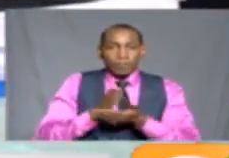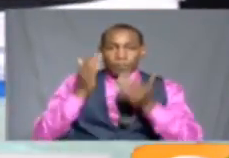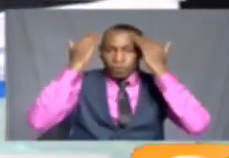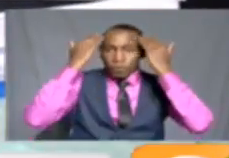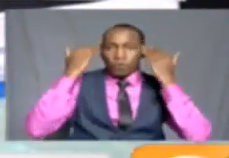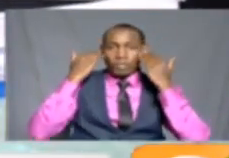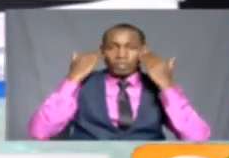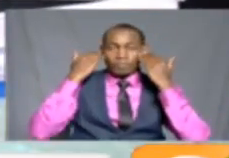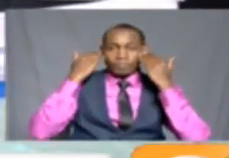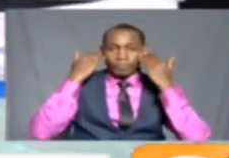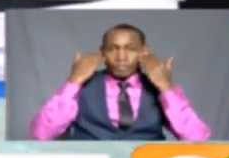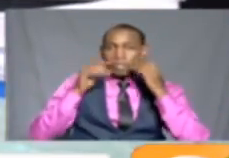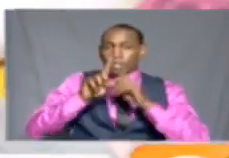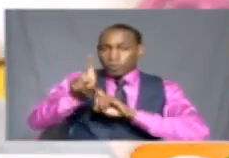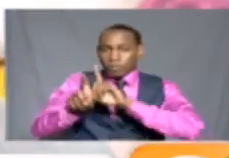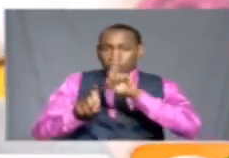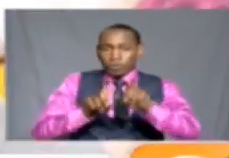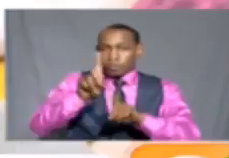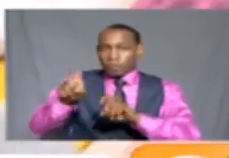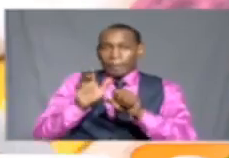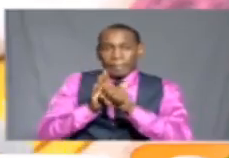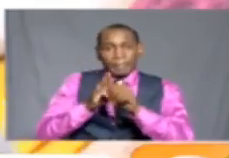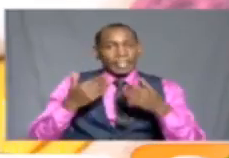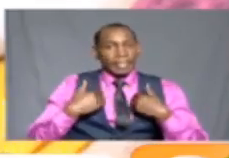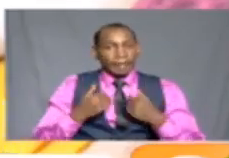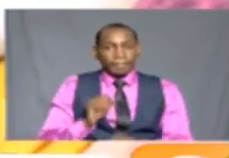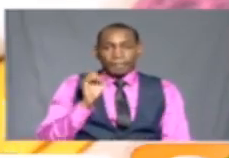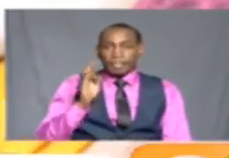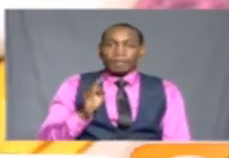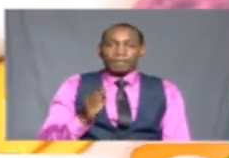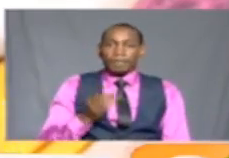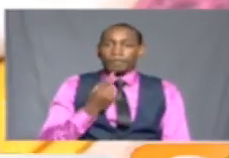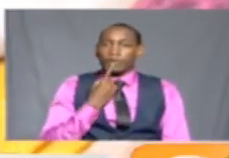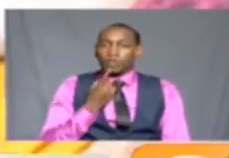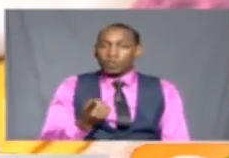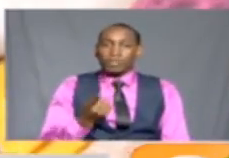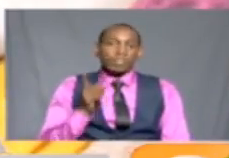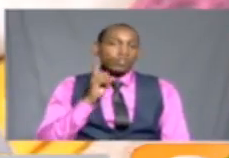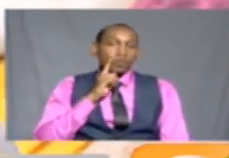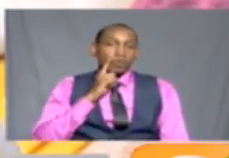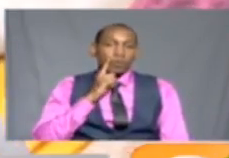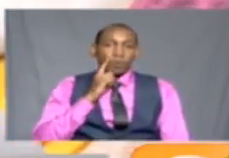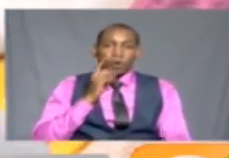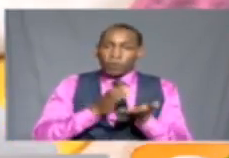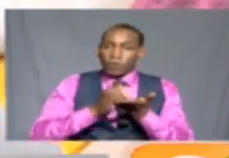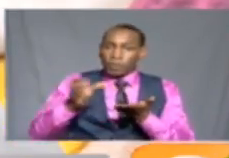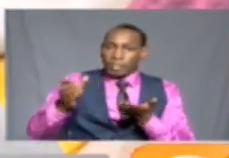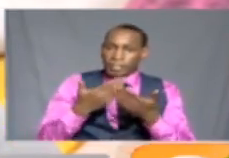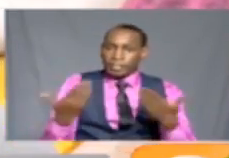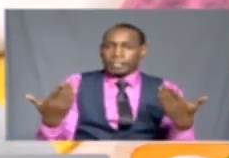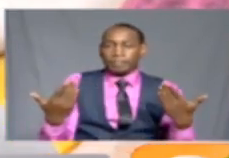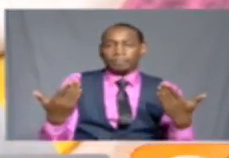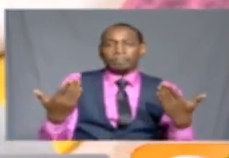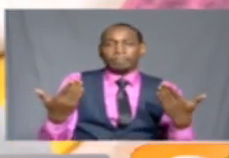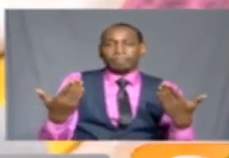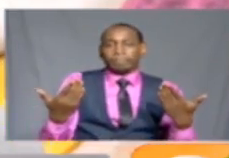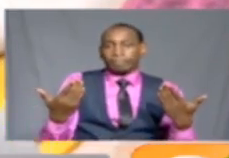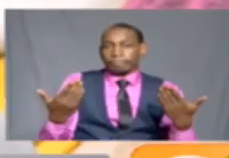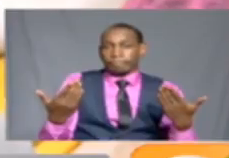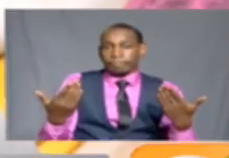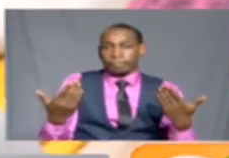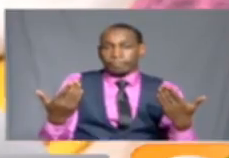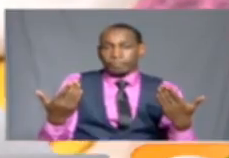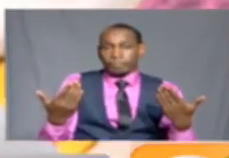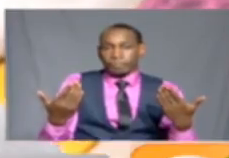court is raising questions. If it orders tomorrow that we release the consignment to